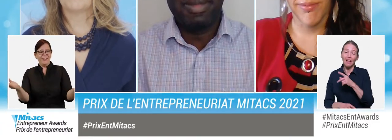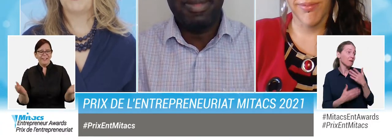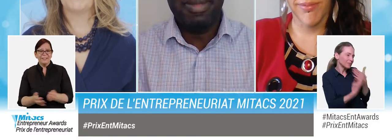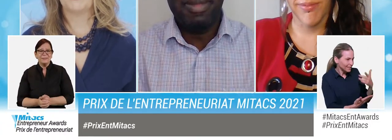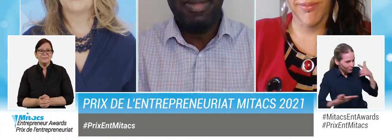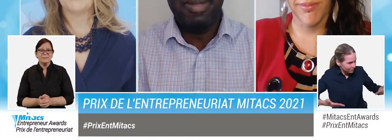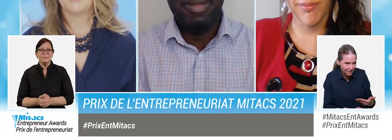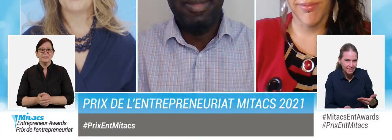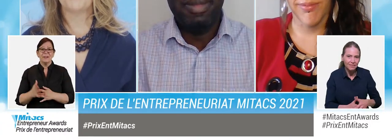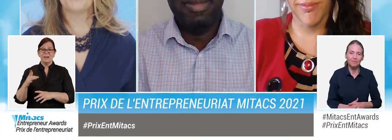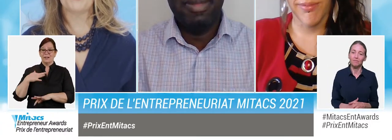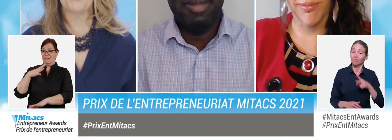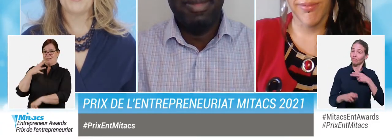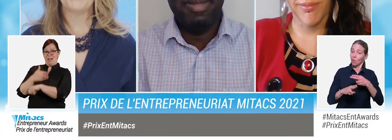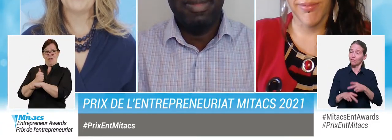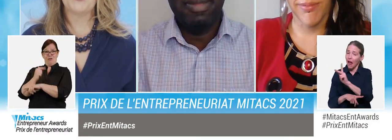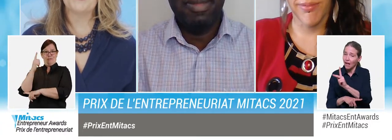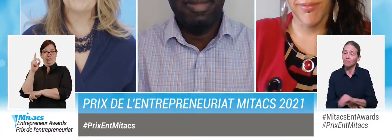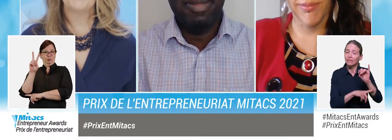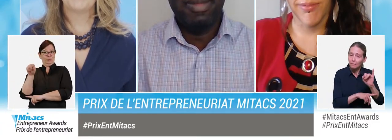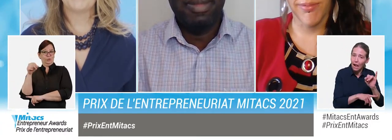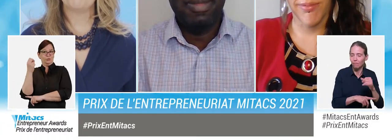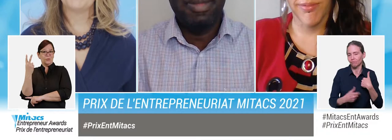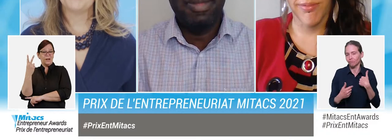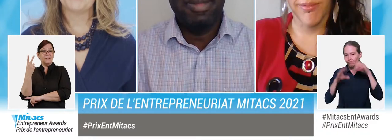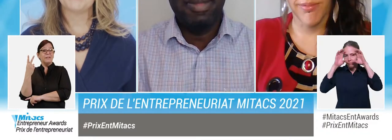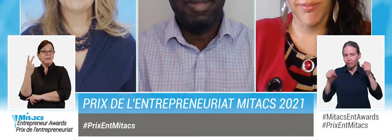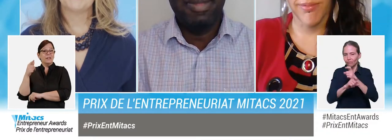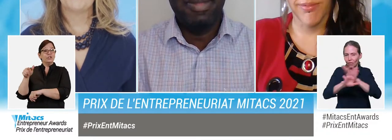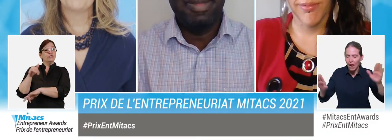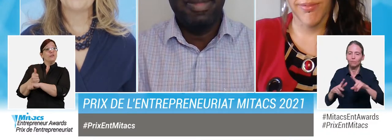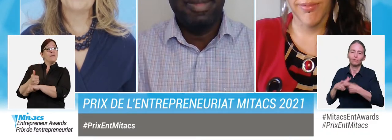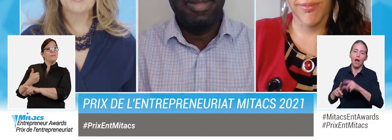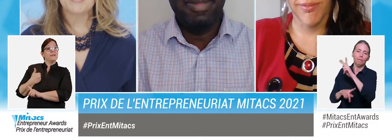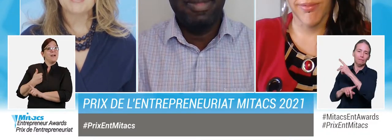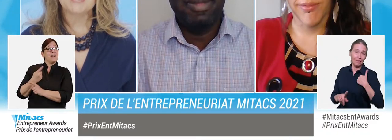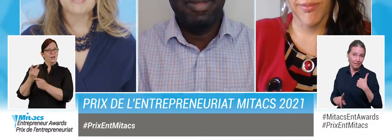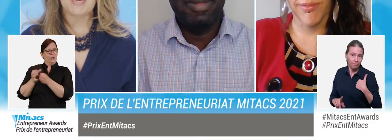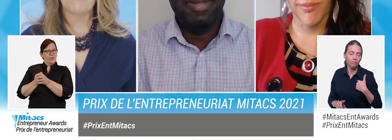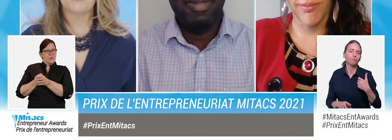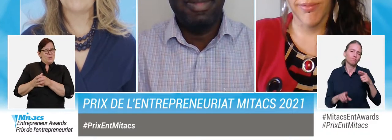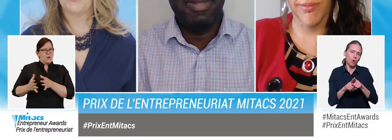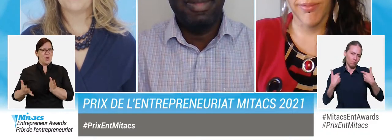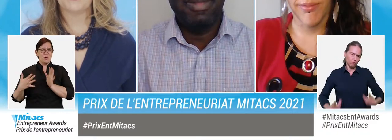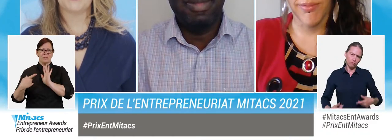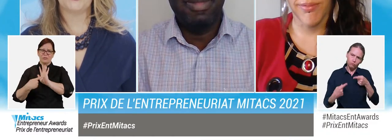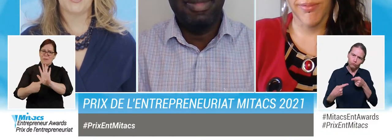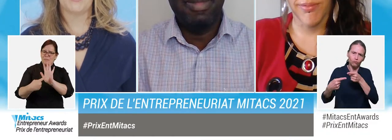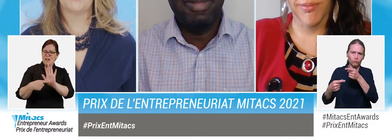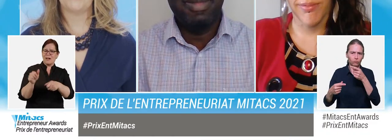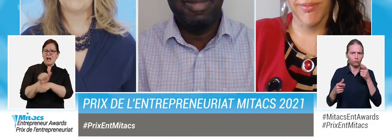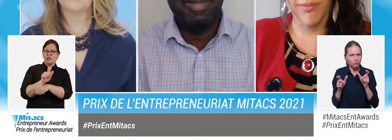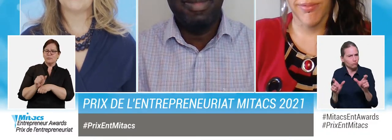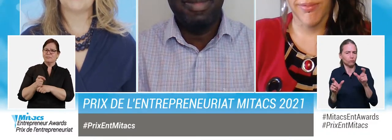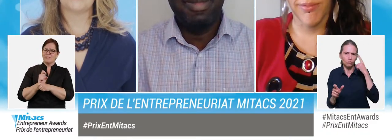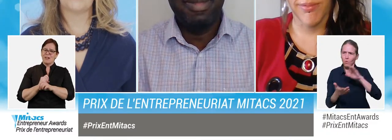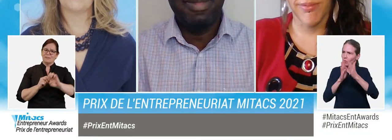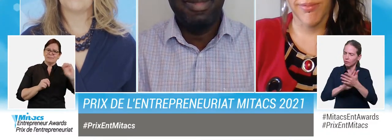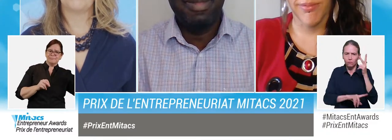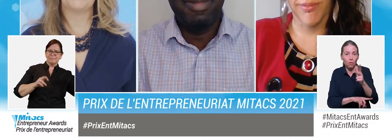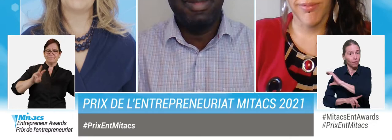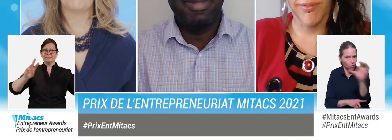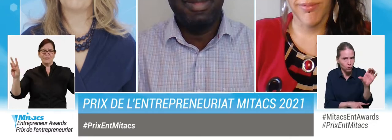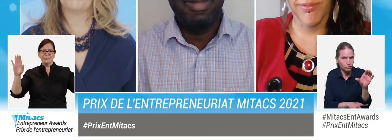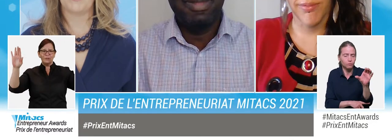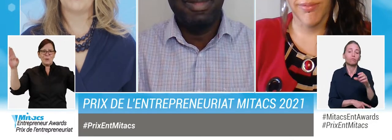own experience. And I just want to thank you and Beatrice for joining us today for this fireside chat. Your lessons